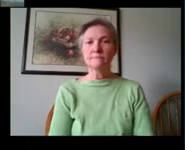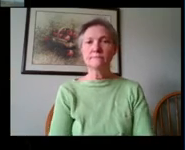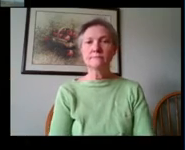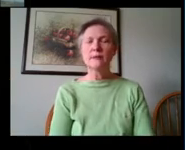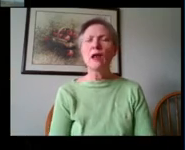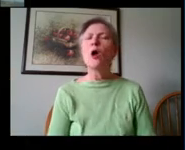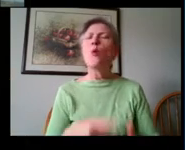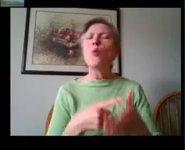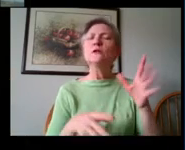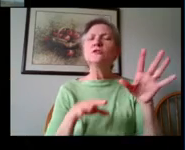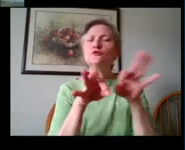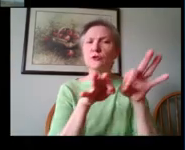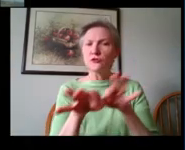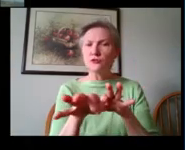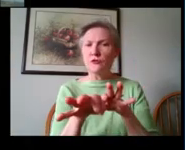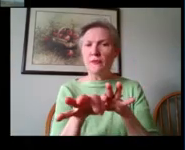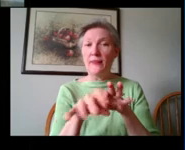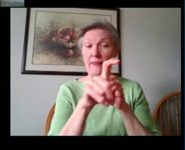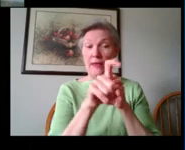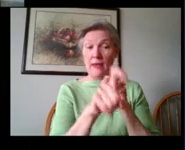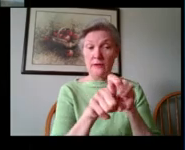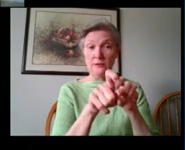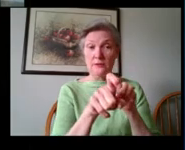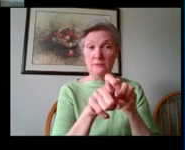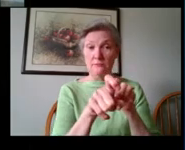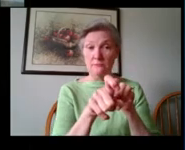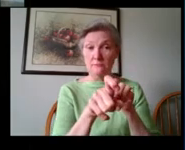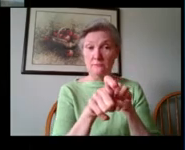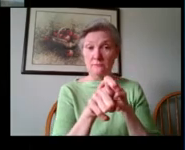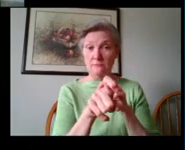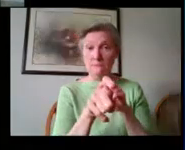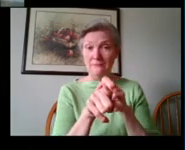What is the direction that the x-axis runs?